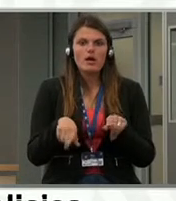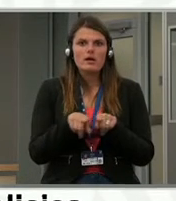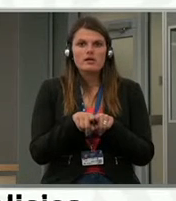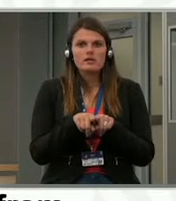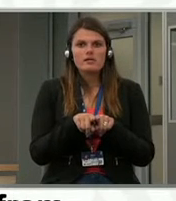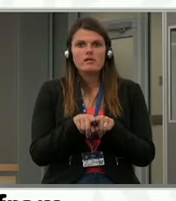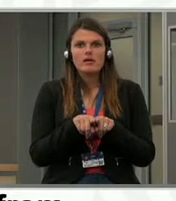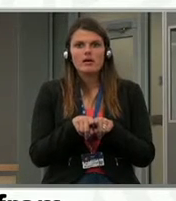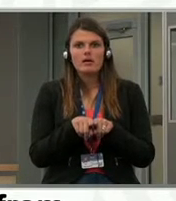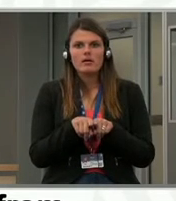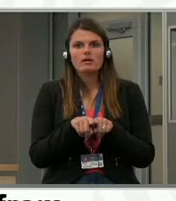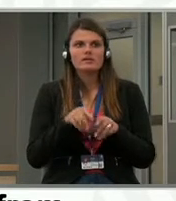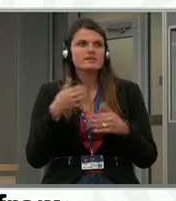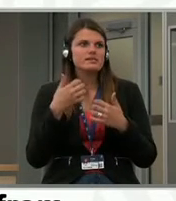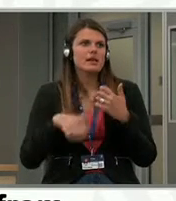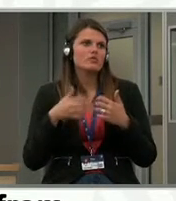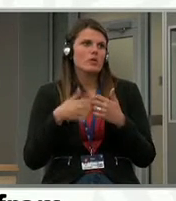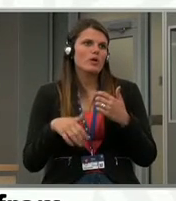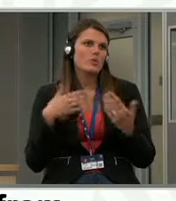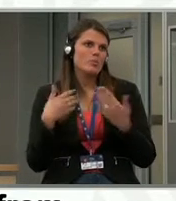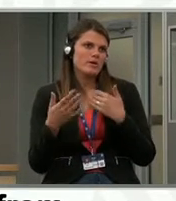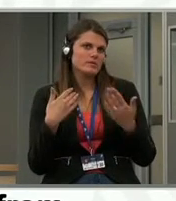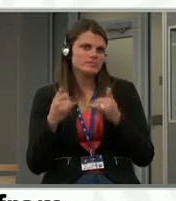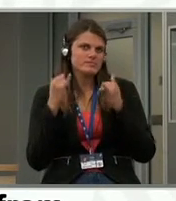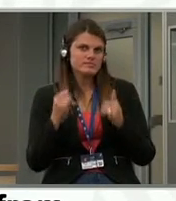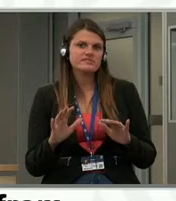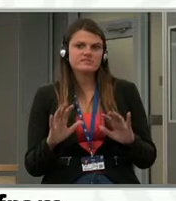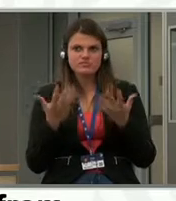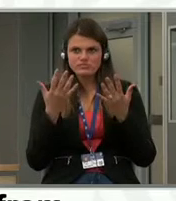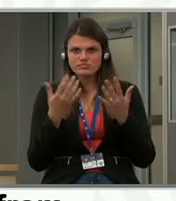ignorant approach in the worst cases. So also